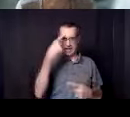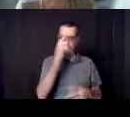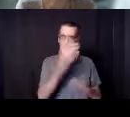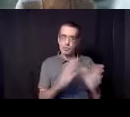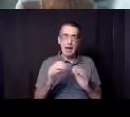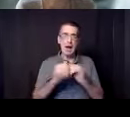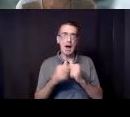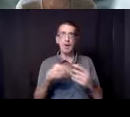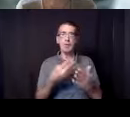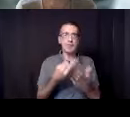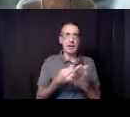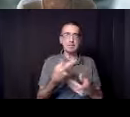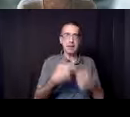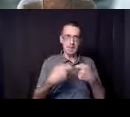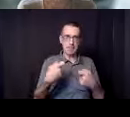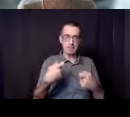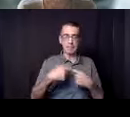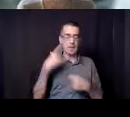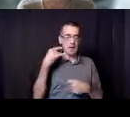about all the funding that's coming down.